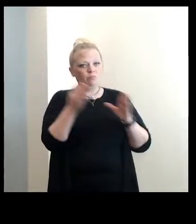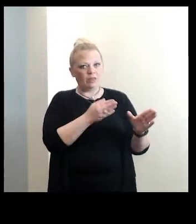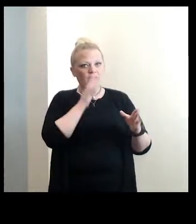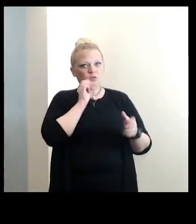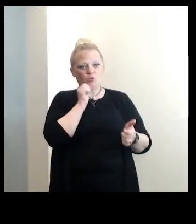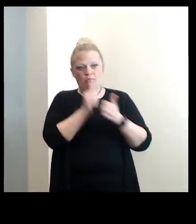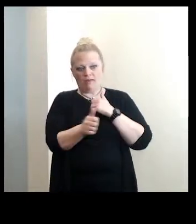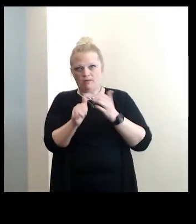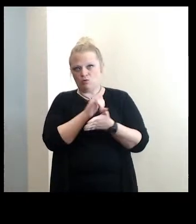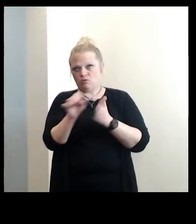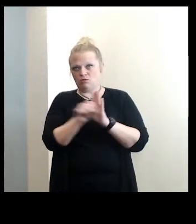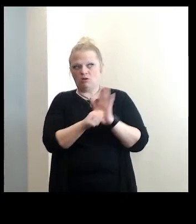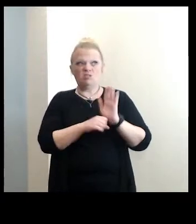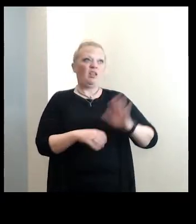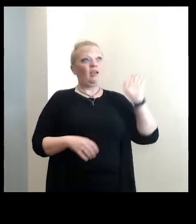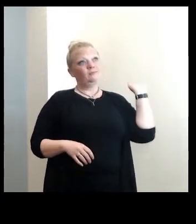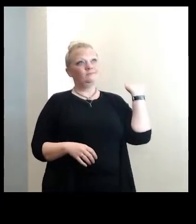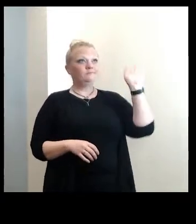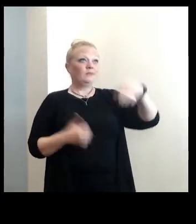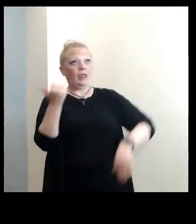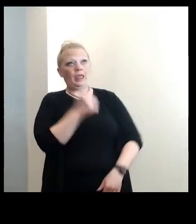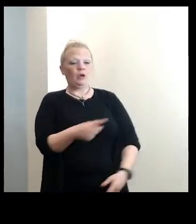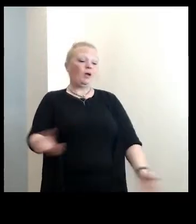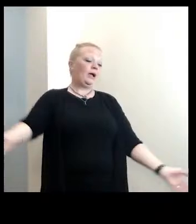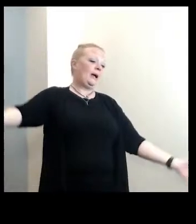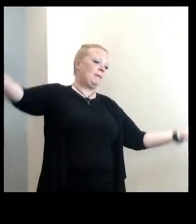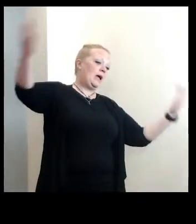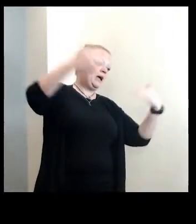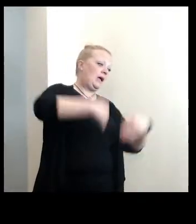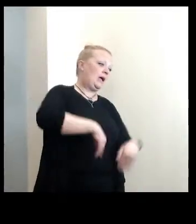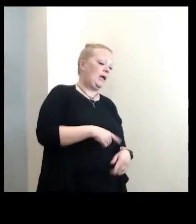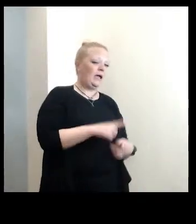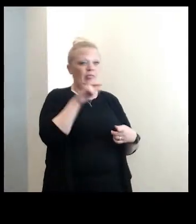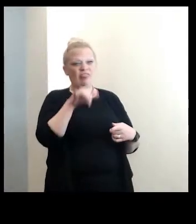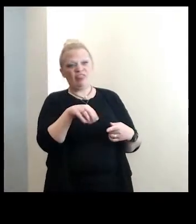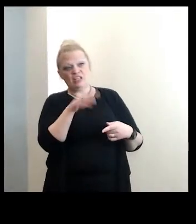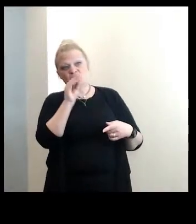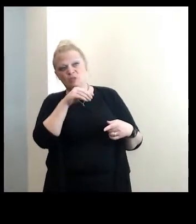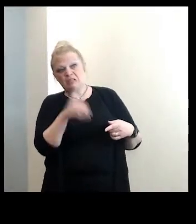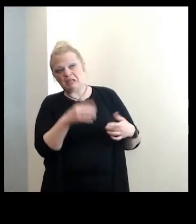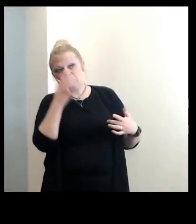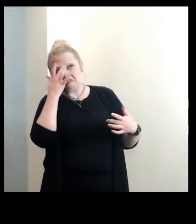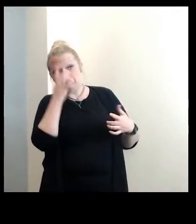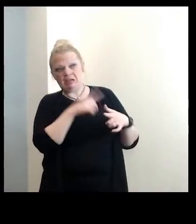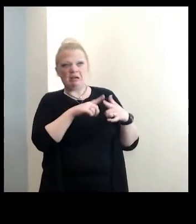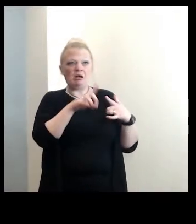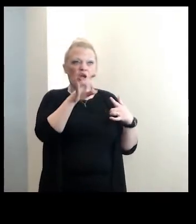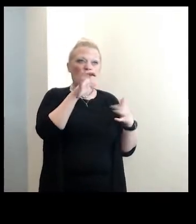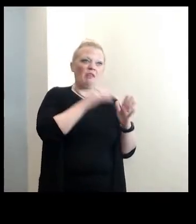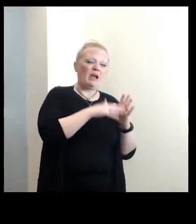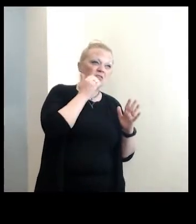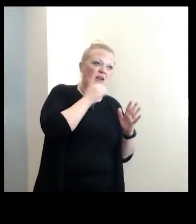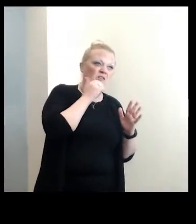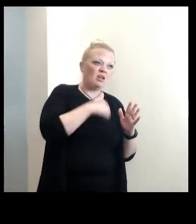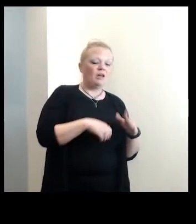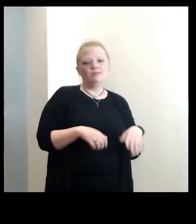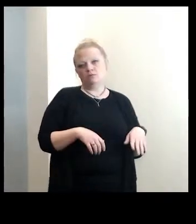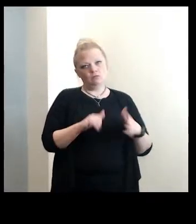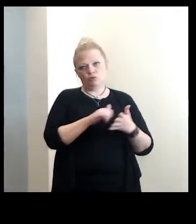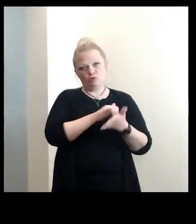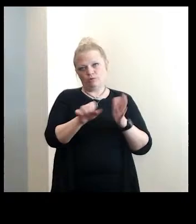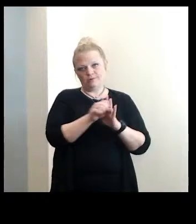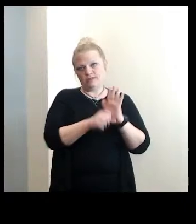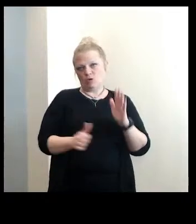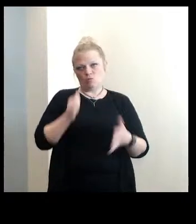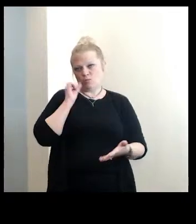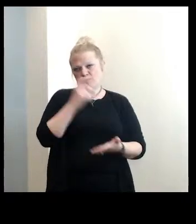State. If they just say, hey, anyone can come, only a certain percentage will be sick, we'll have 100,000 per day, I'm not so certain New York State's going to